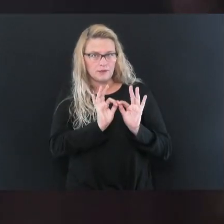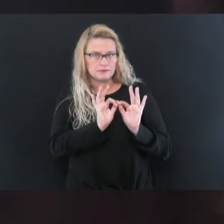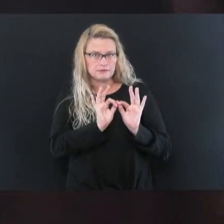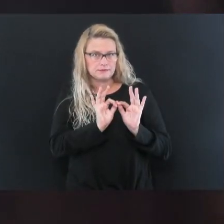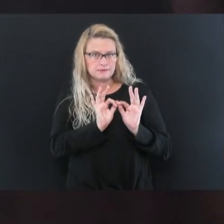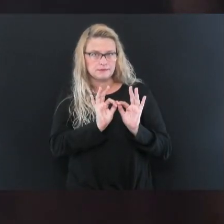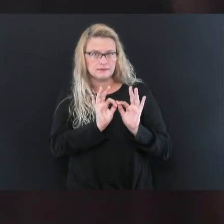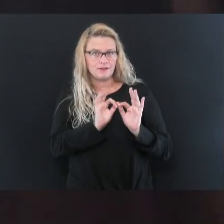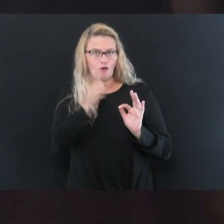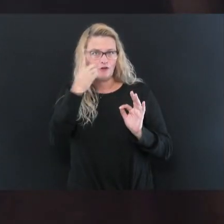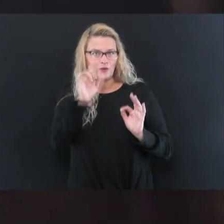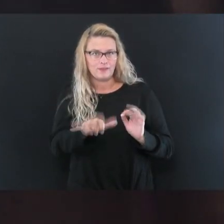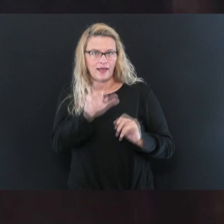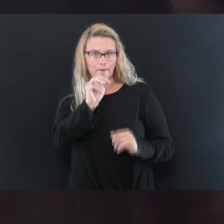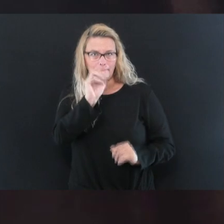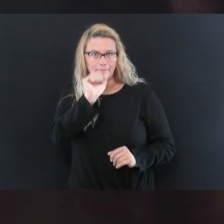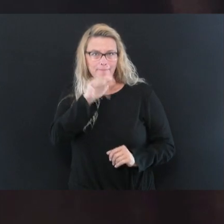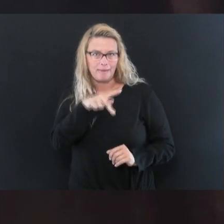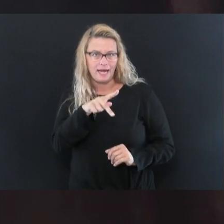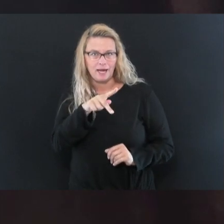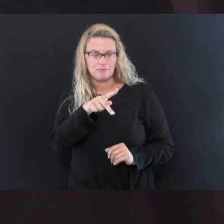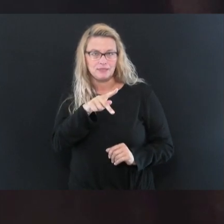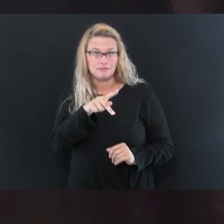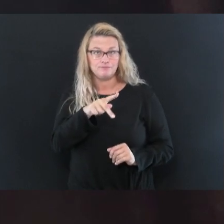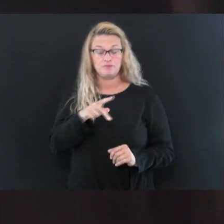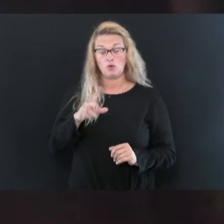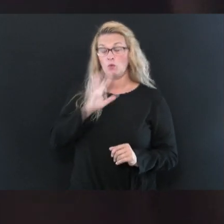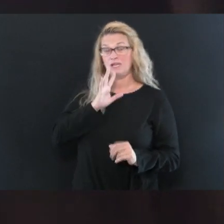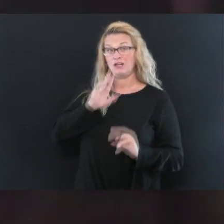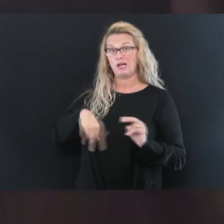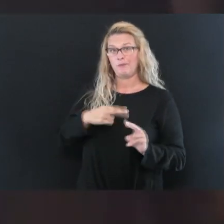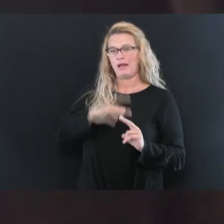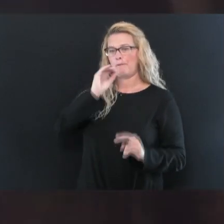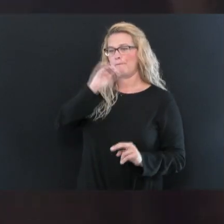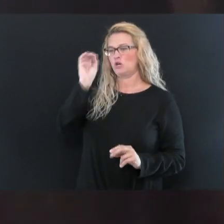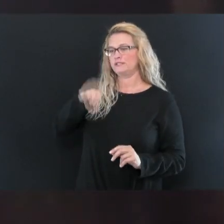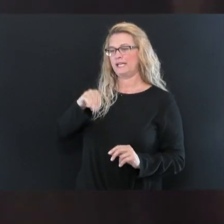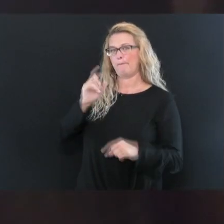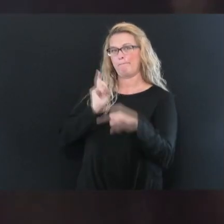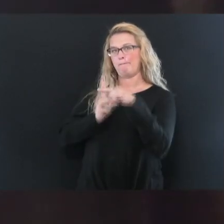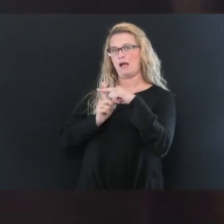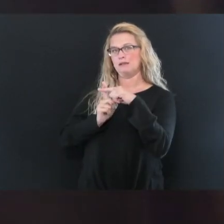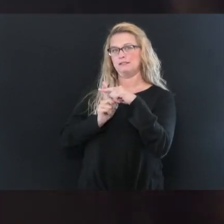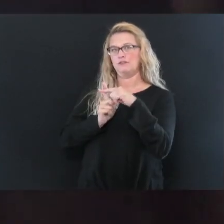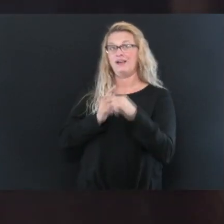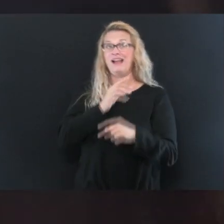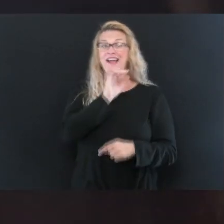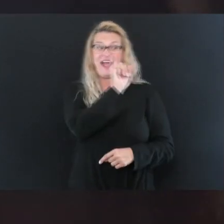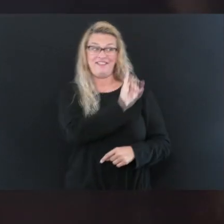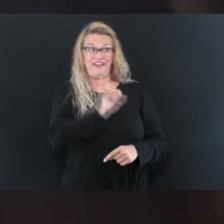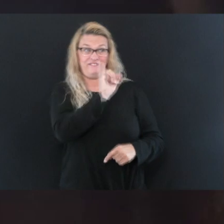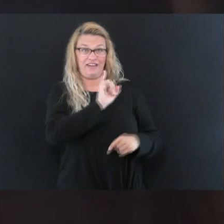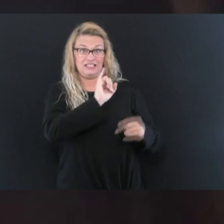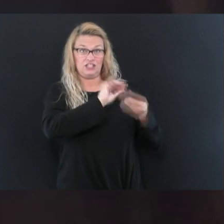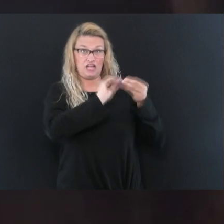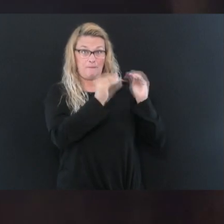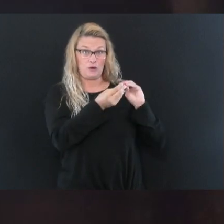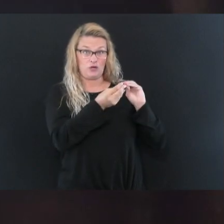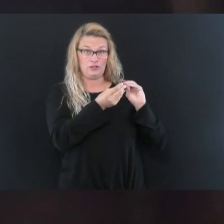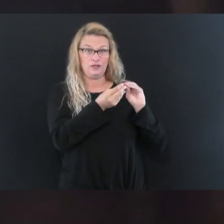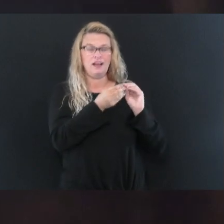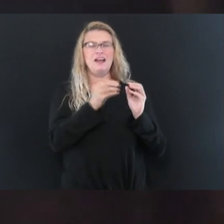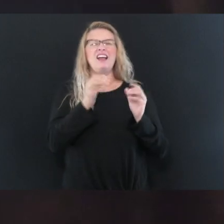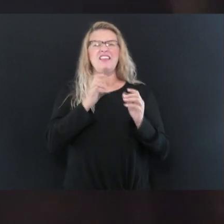second about the strategy of the percent positive rate and the infection rate, and then talk about the schools just for a